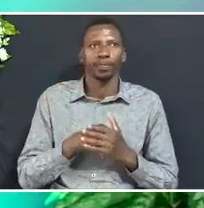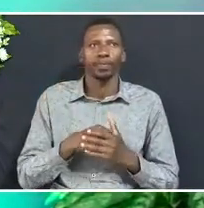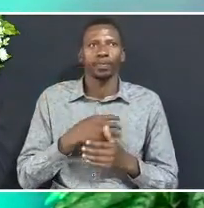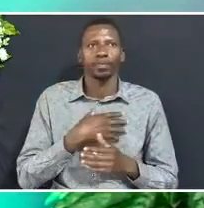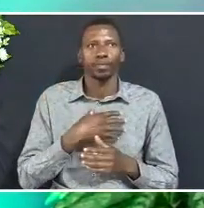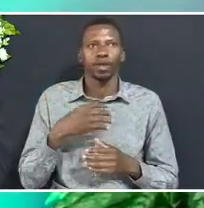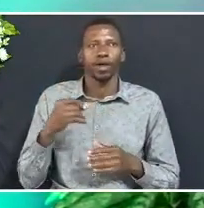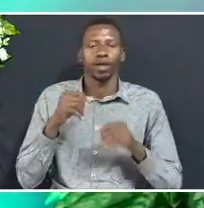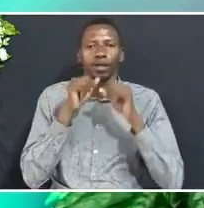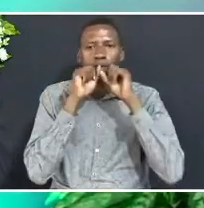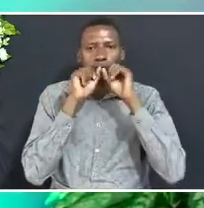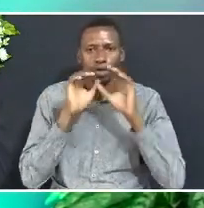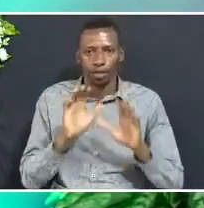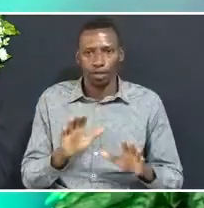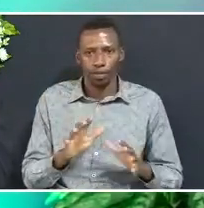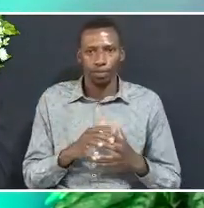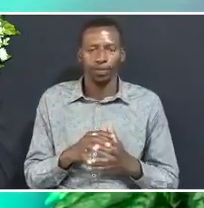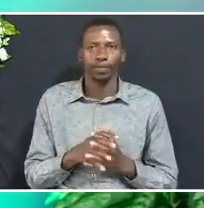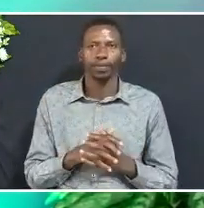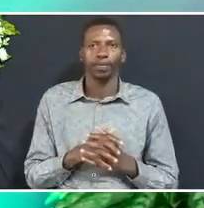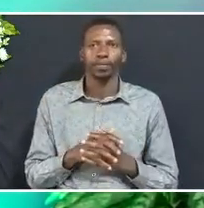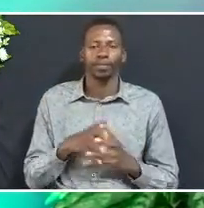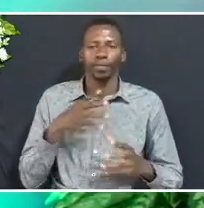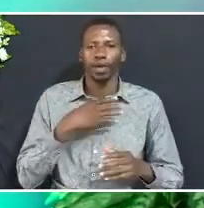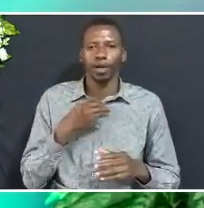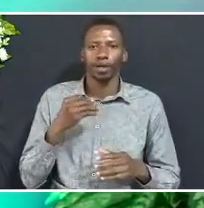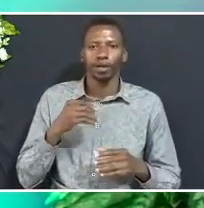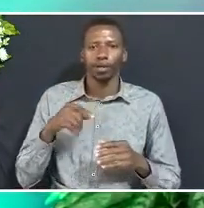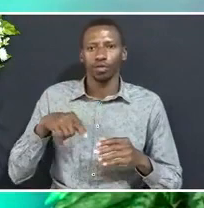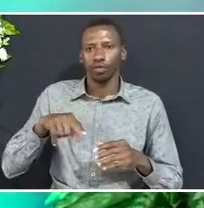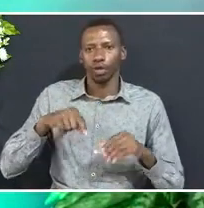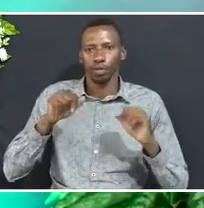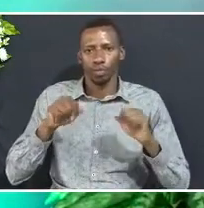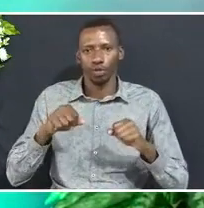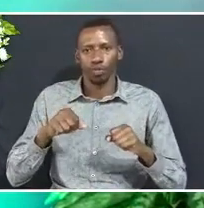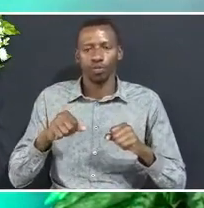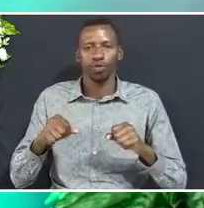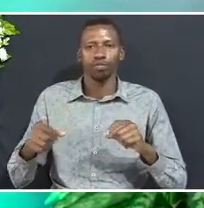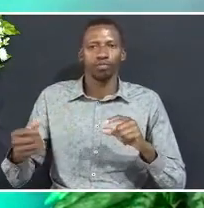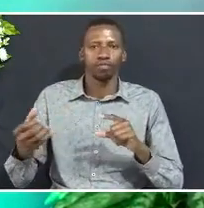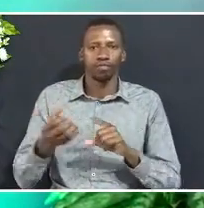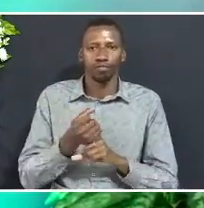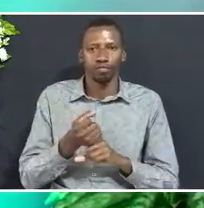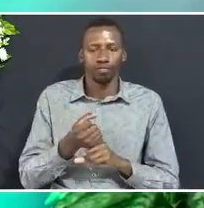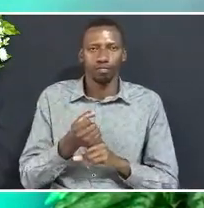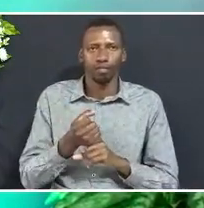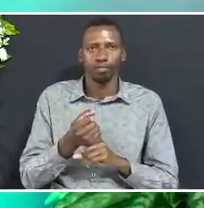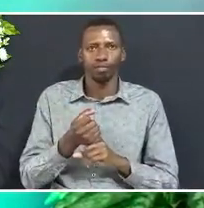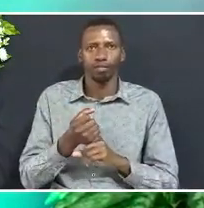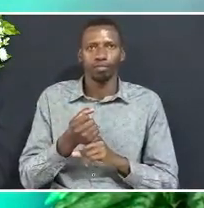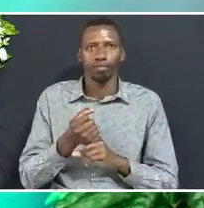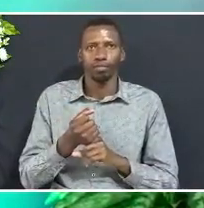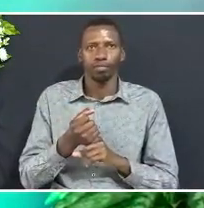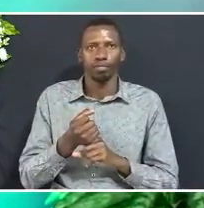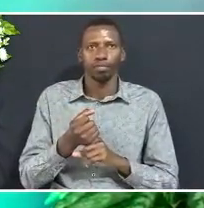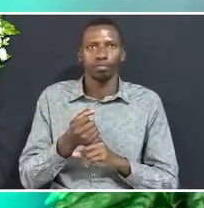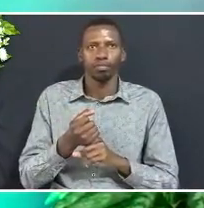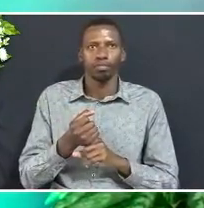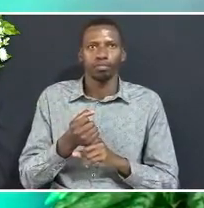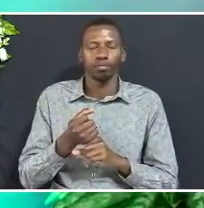and blessing, and that we may regain the sight to walk in